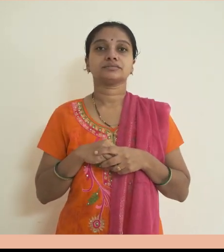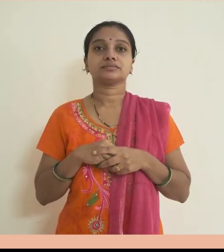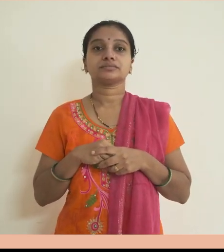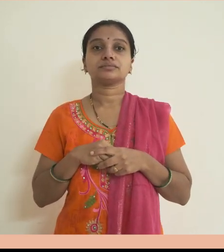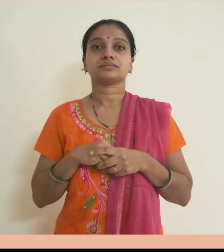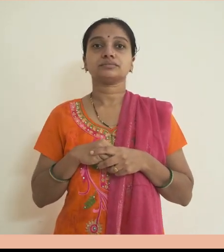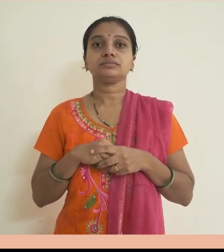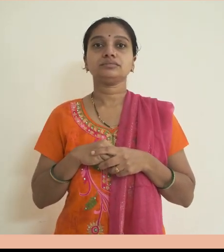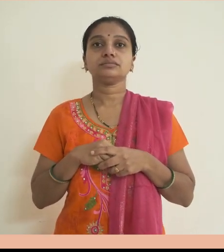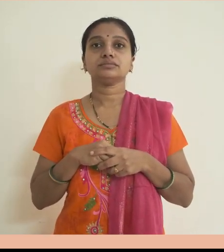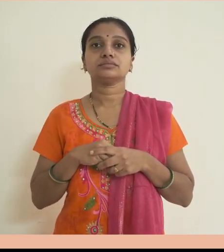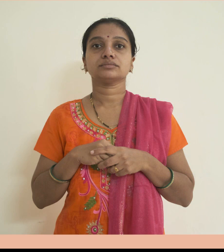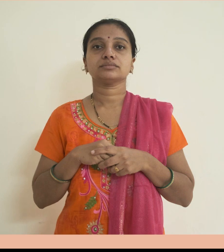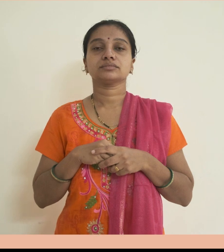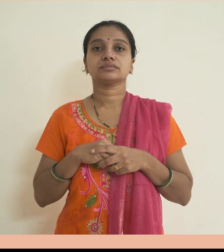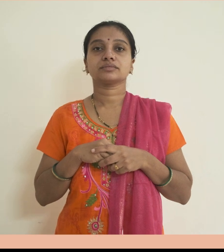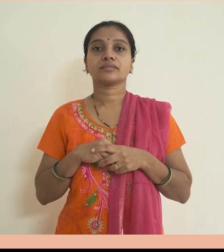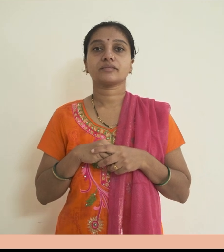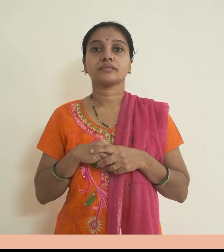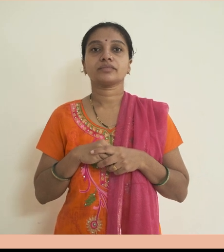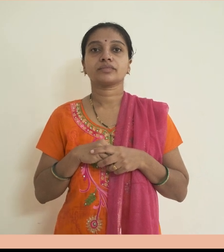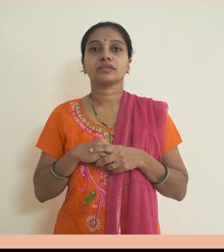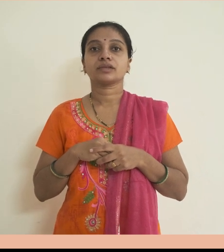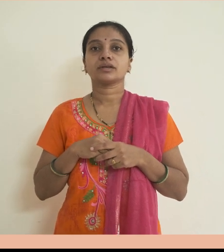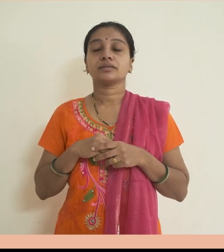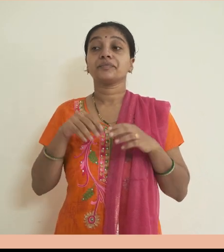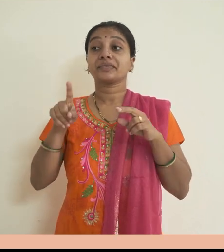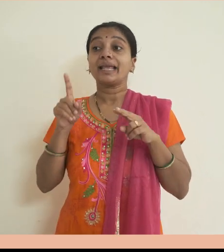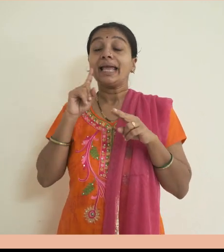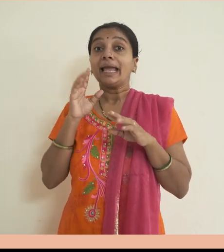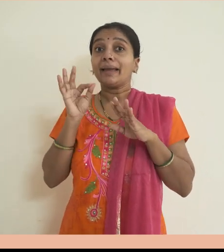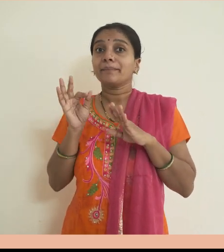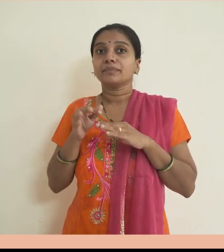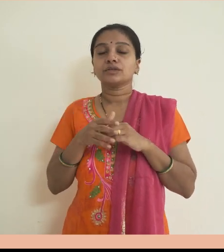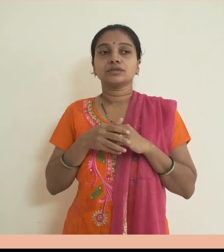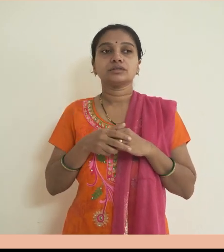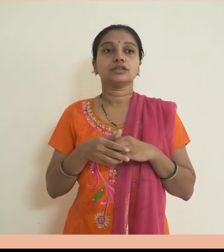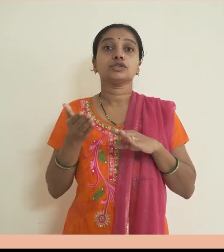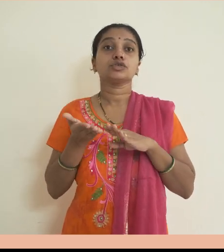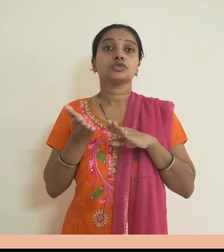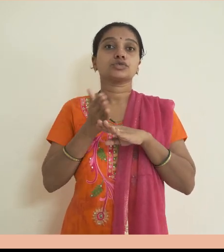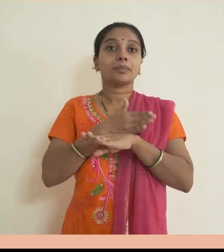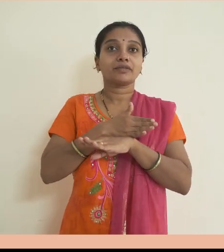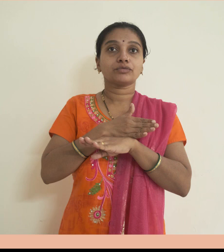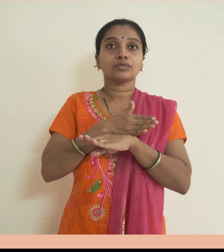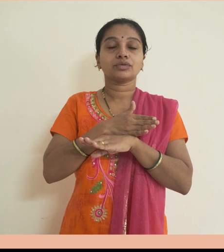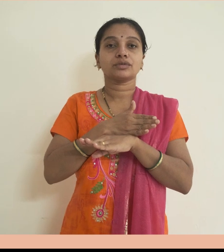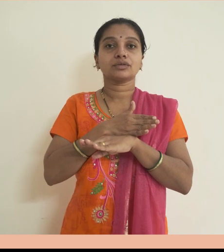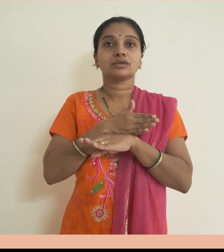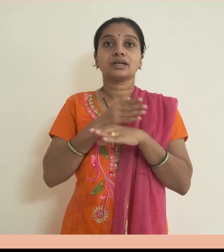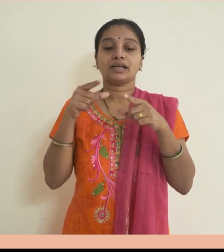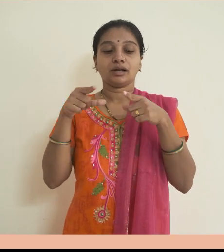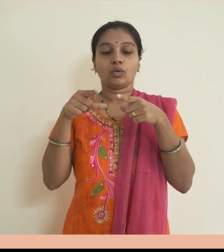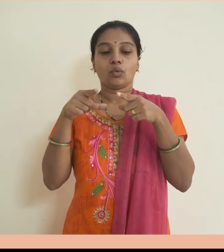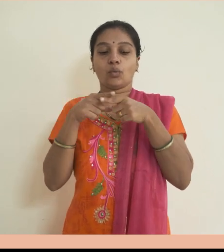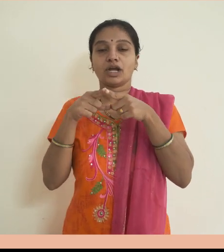The cup needs to be cleaned with water before inserting it back into the vagina. At the end of each